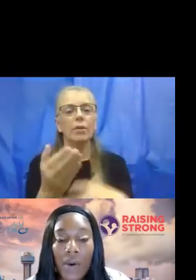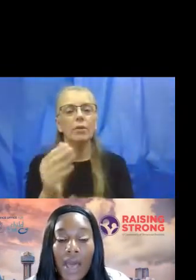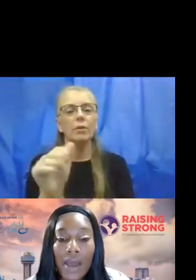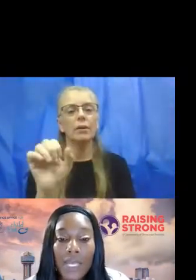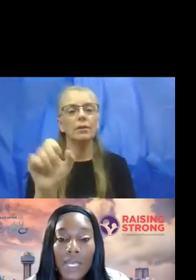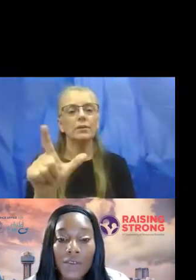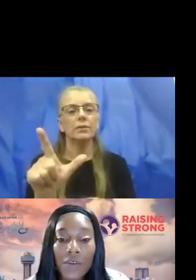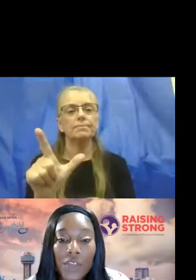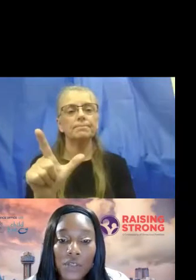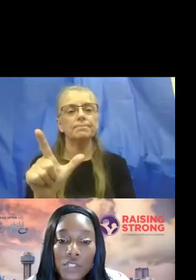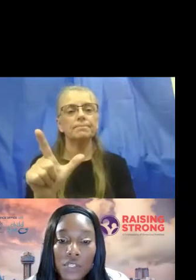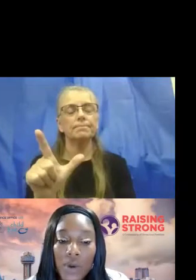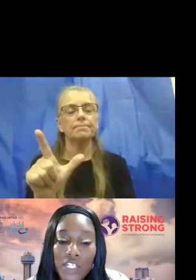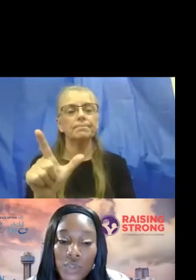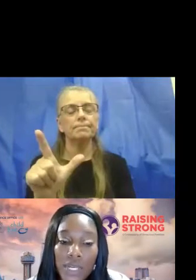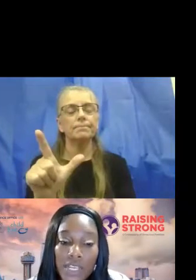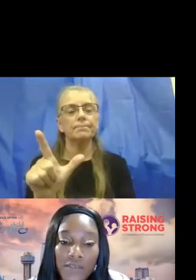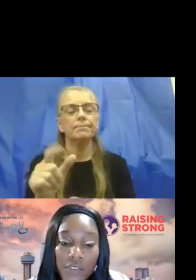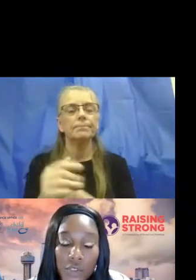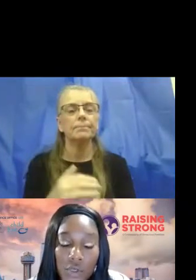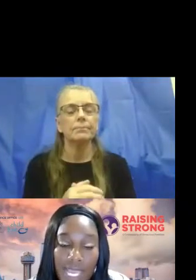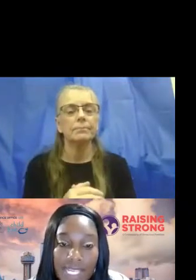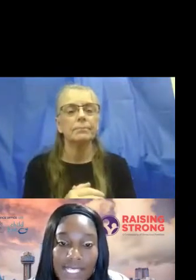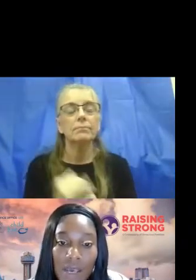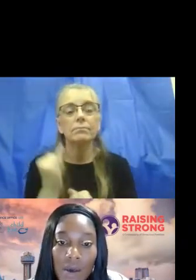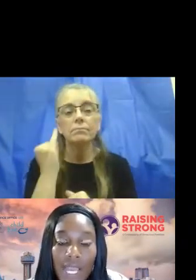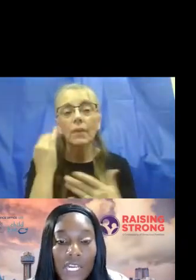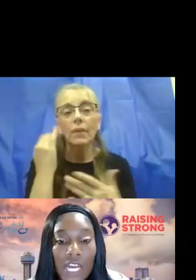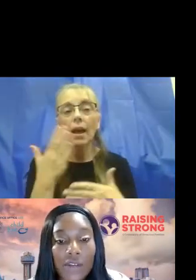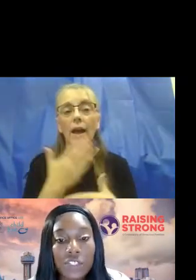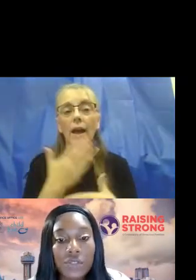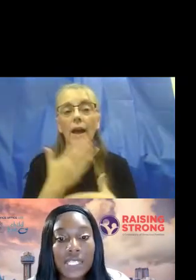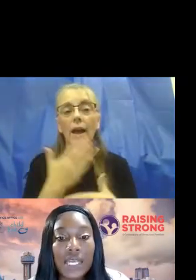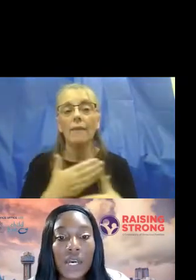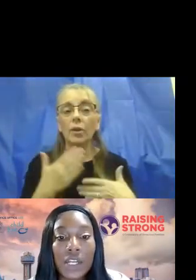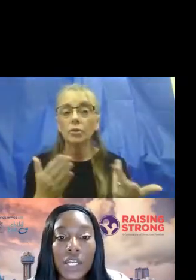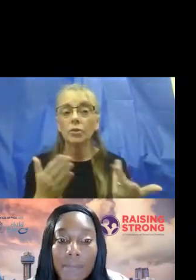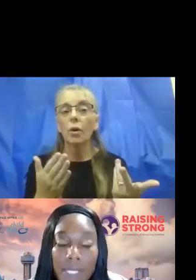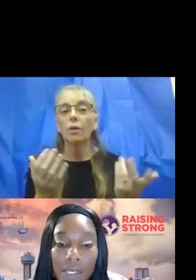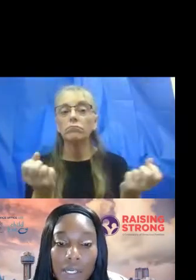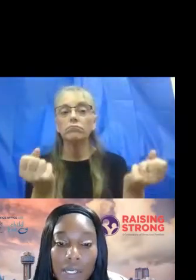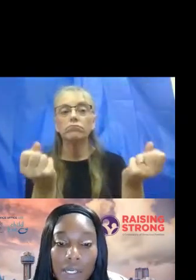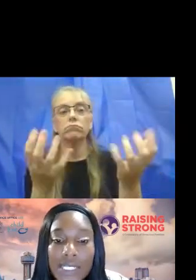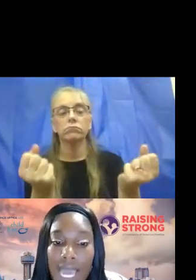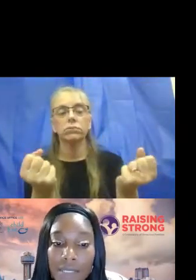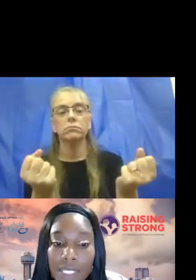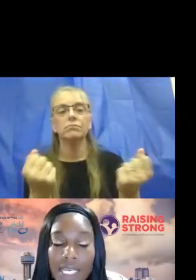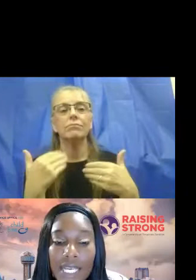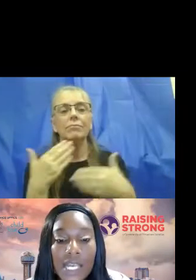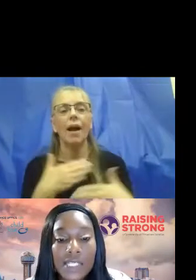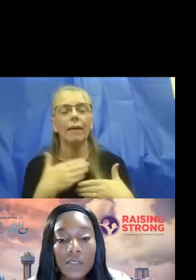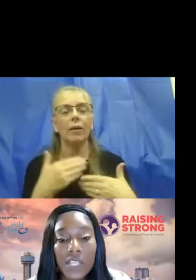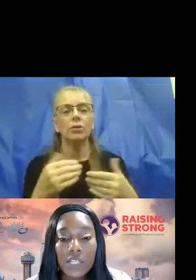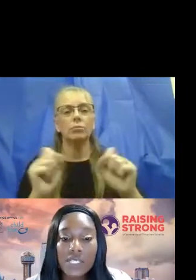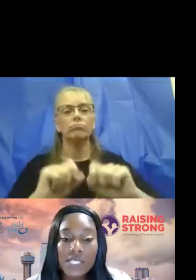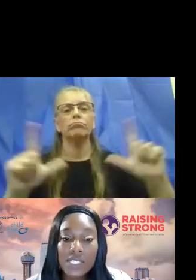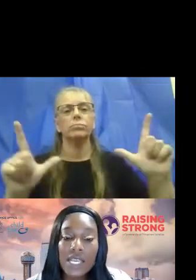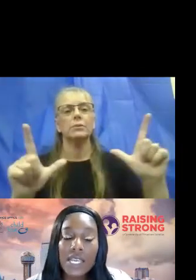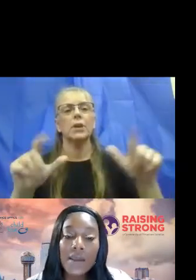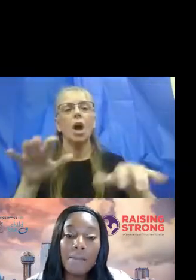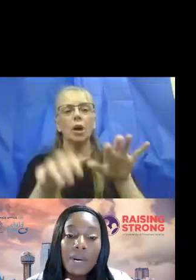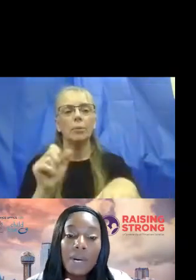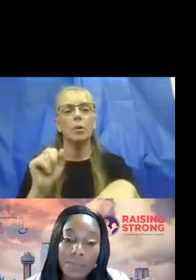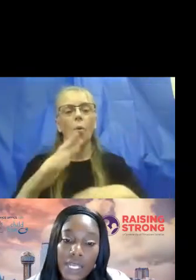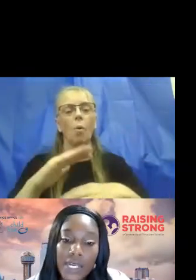So for those who are enjoying through ASL, I encourage you to get on a computer or a tablet so that you can